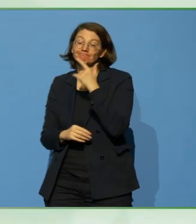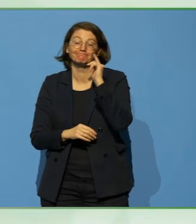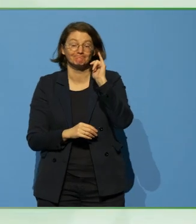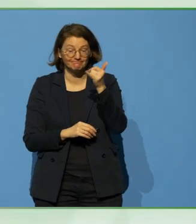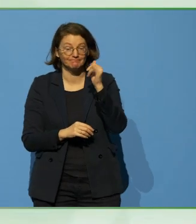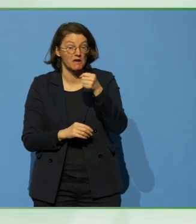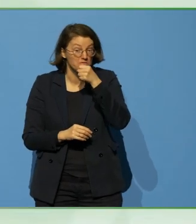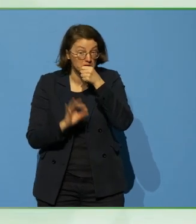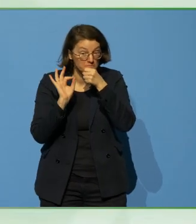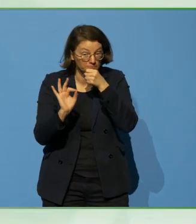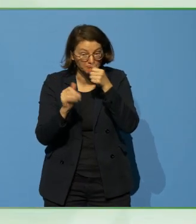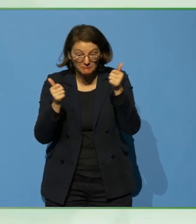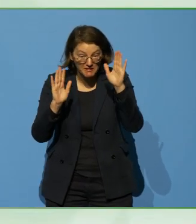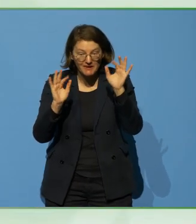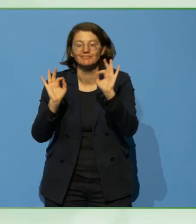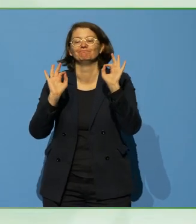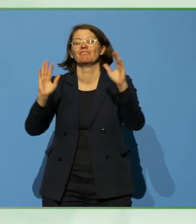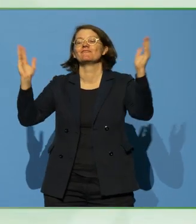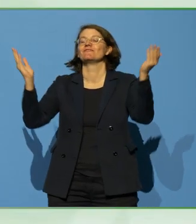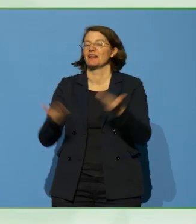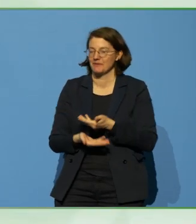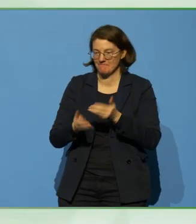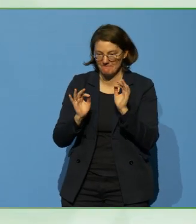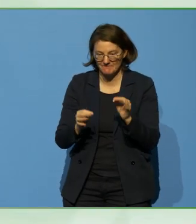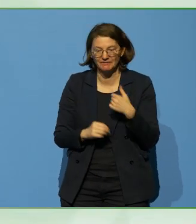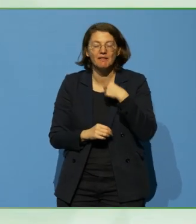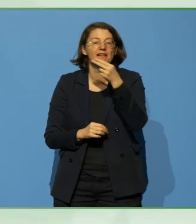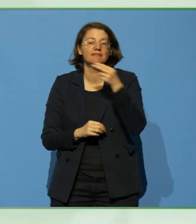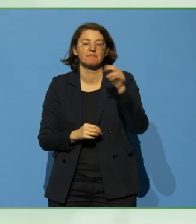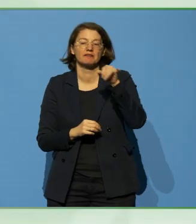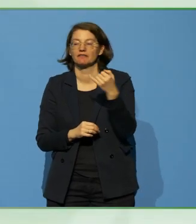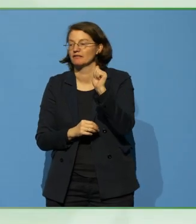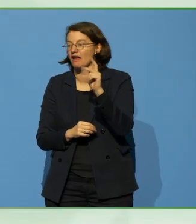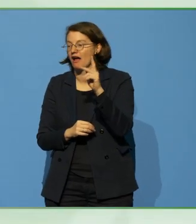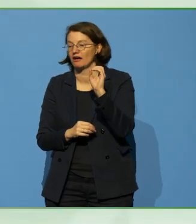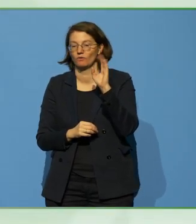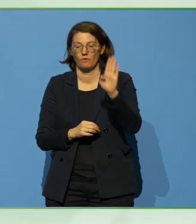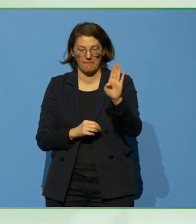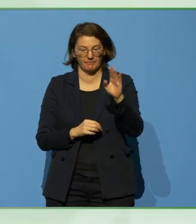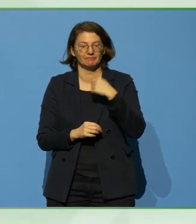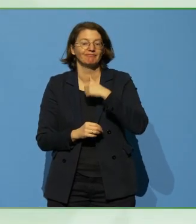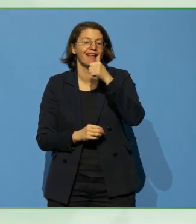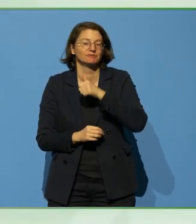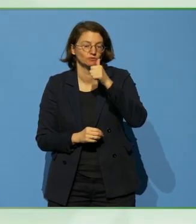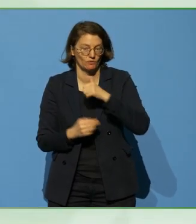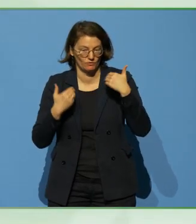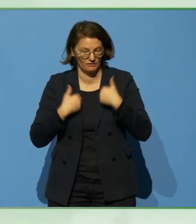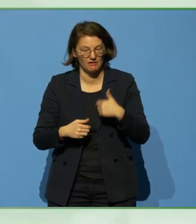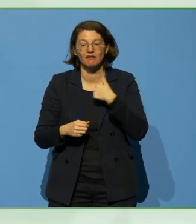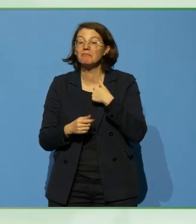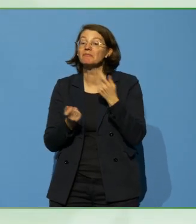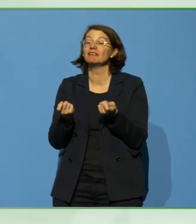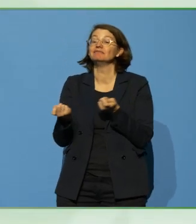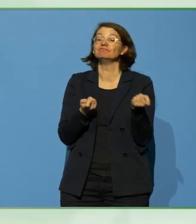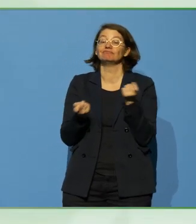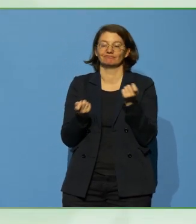accessibility consultancy agency. And I very much agree with all the points already said on this